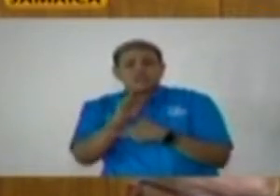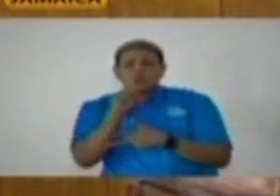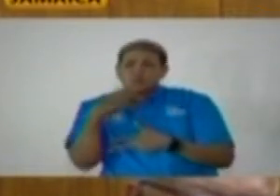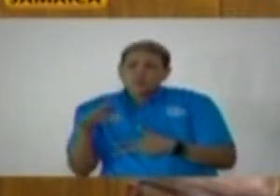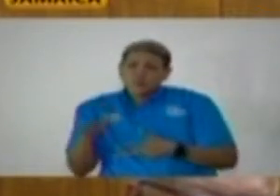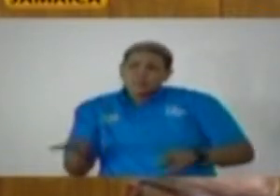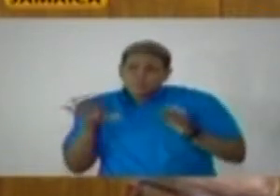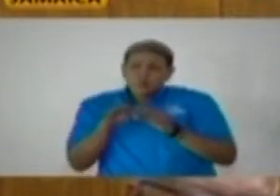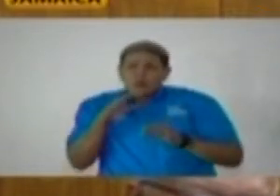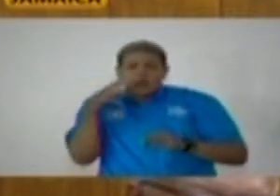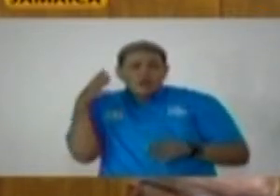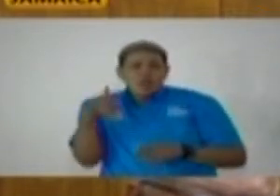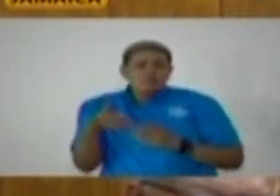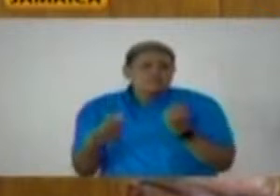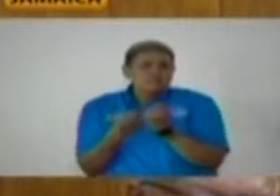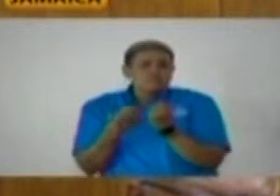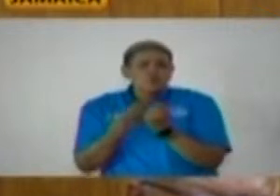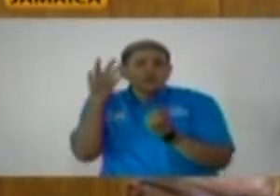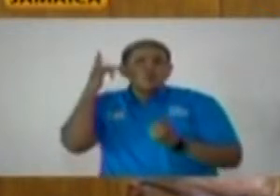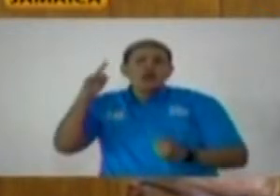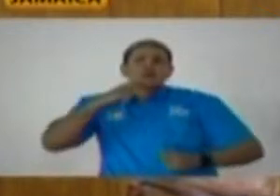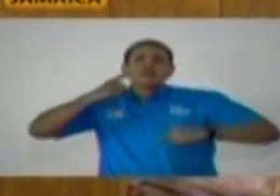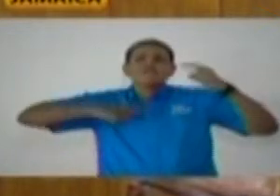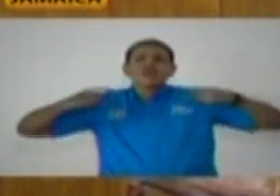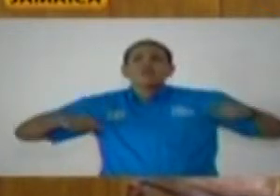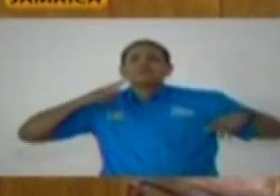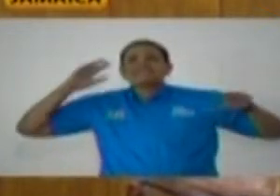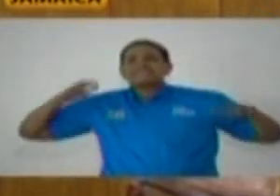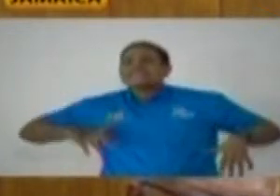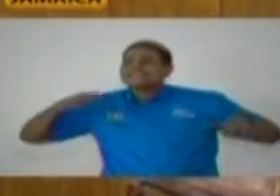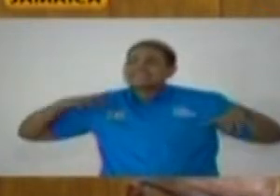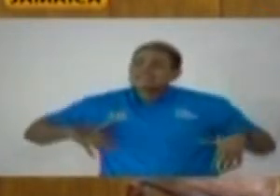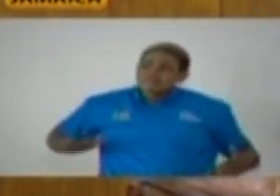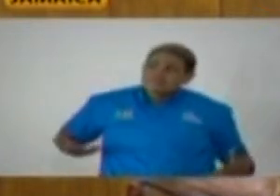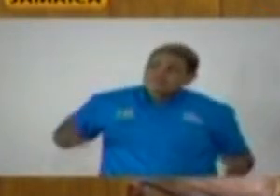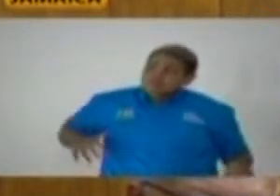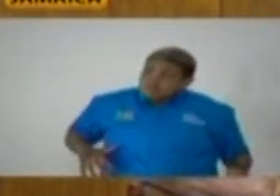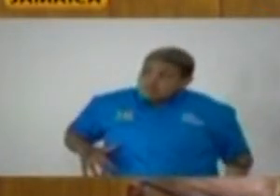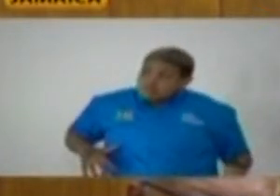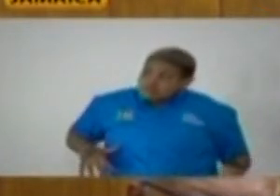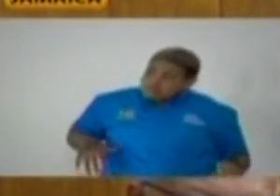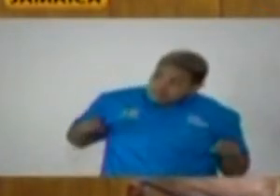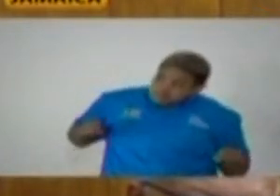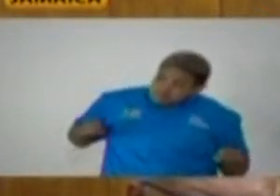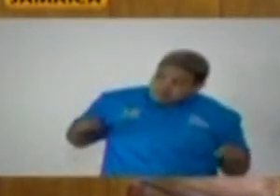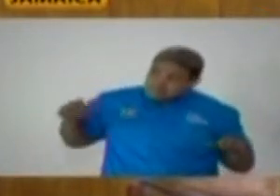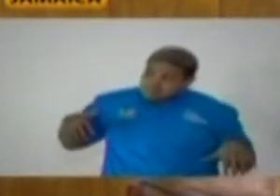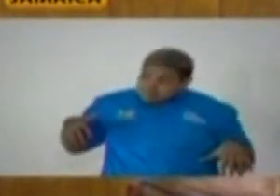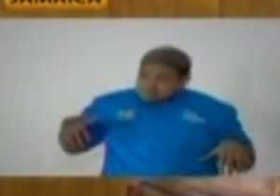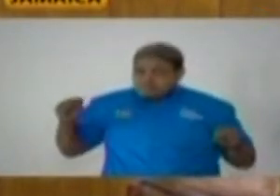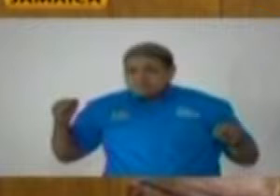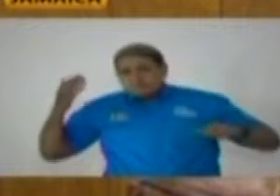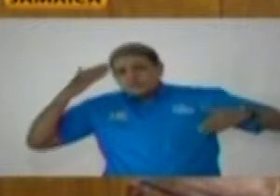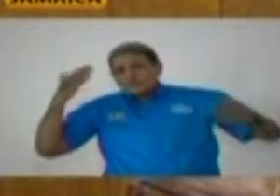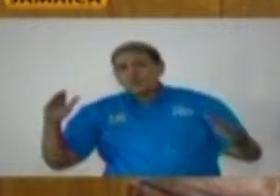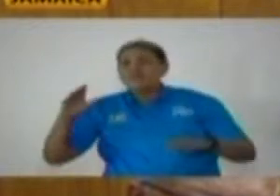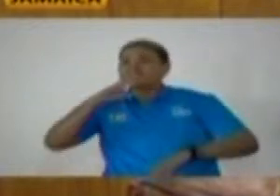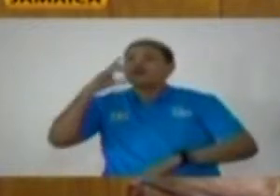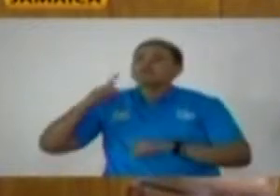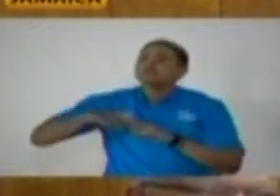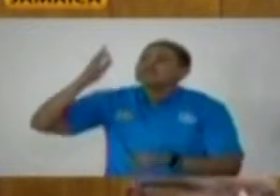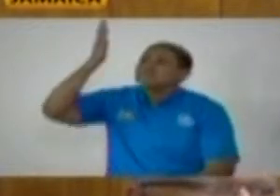component of agriculture today because of the variability of rainfall due to climate change. No longer can farmers depend